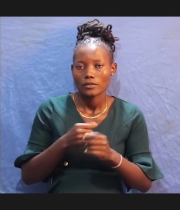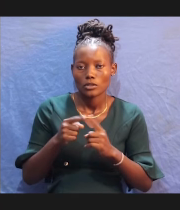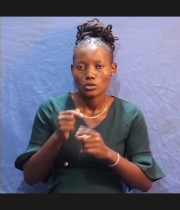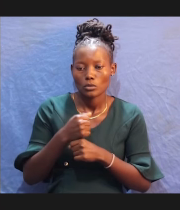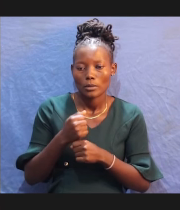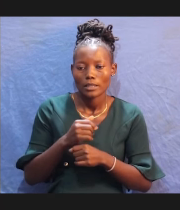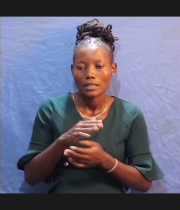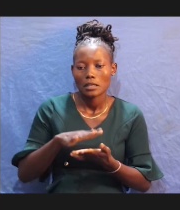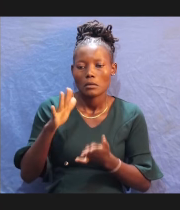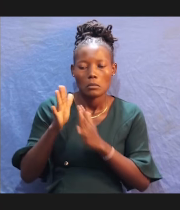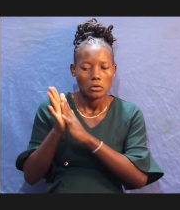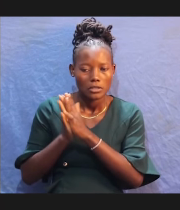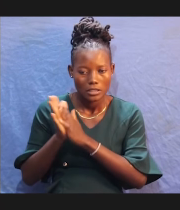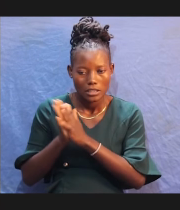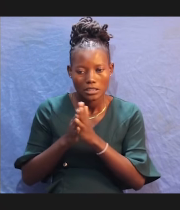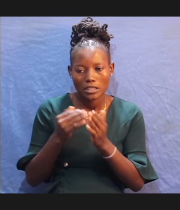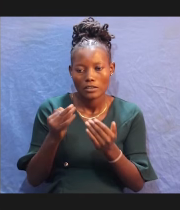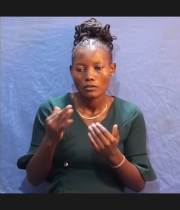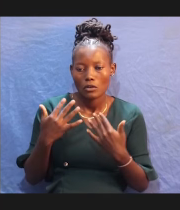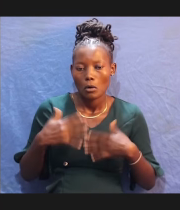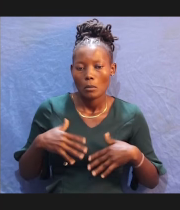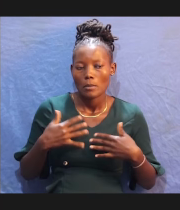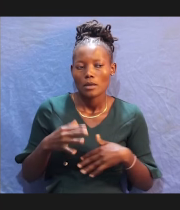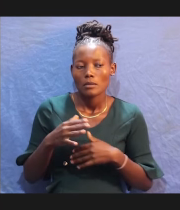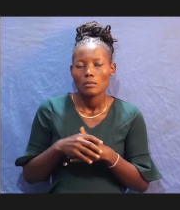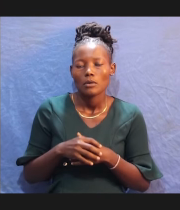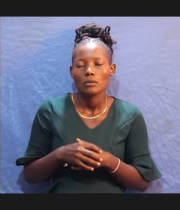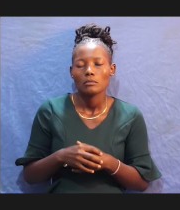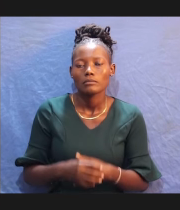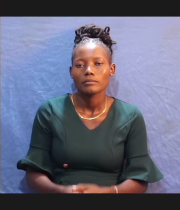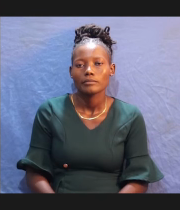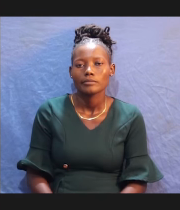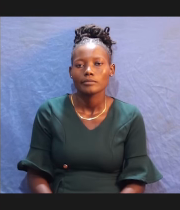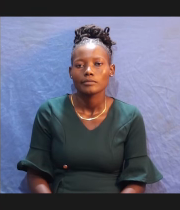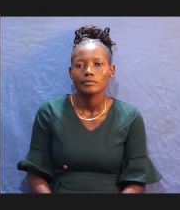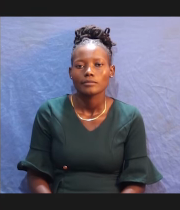more fun and more interesting for the people who are at your workshops.